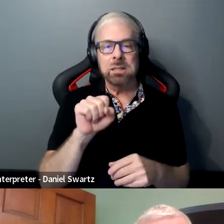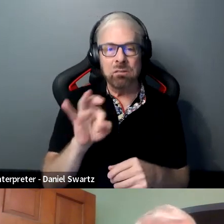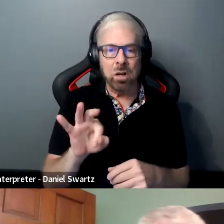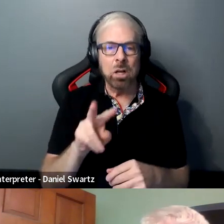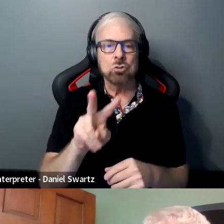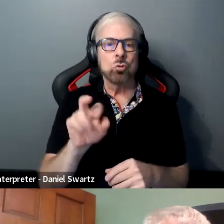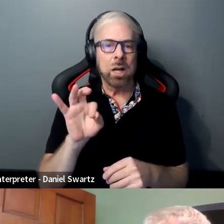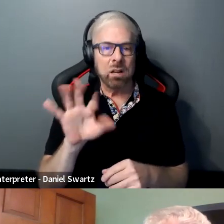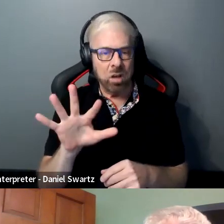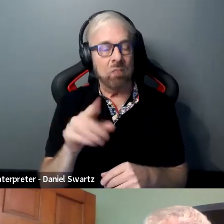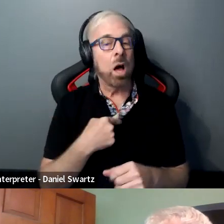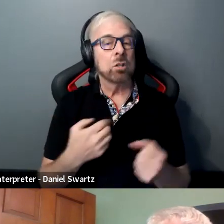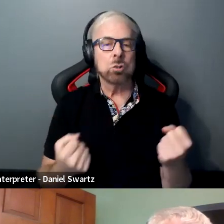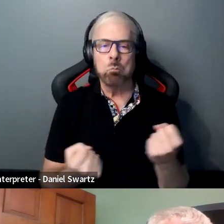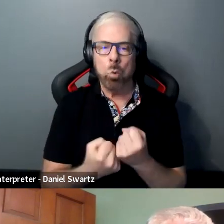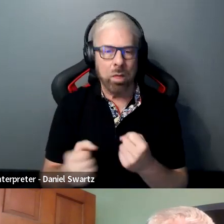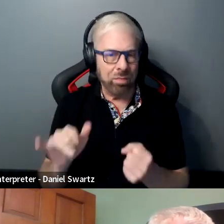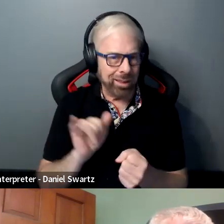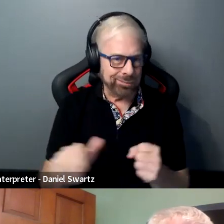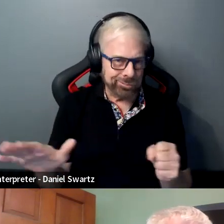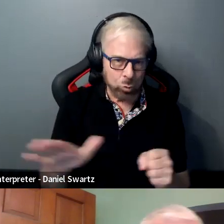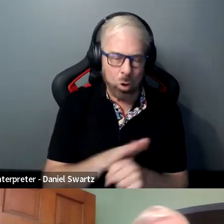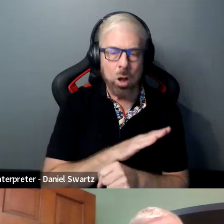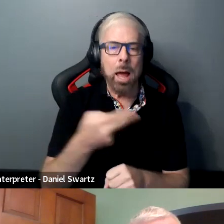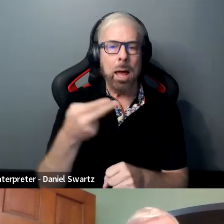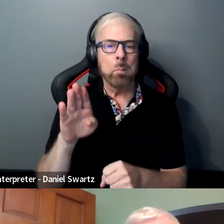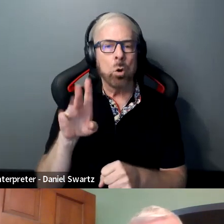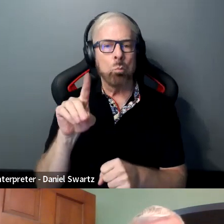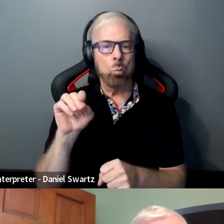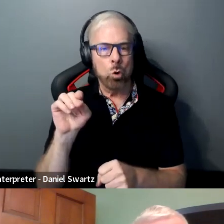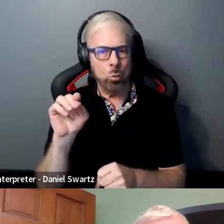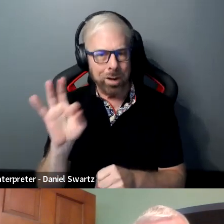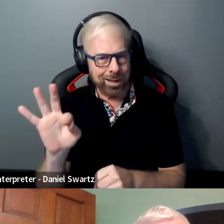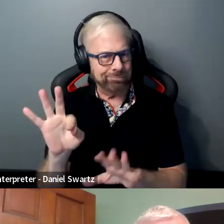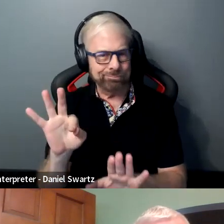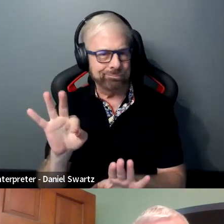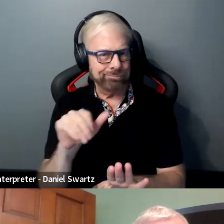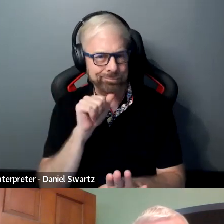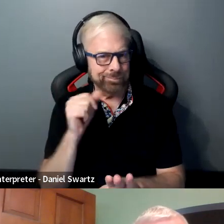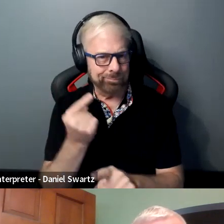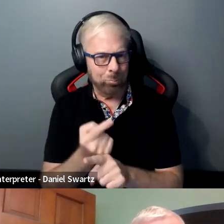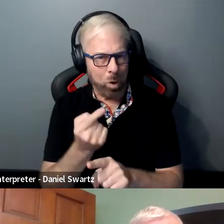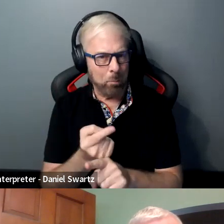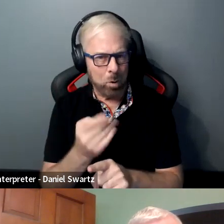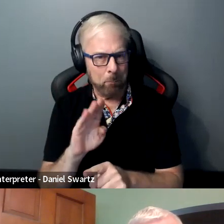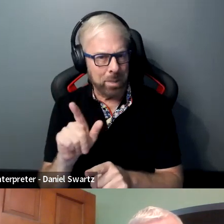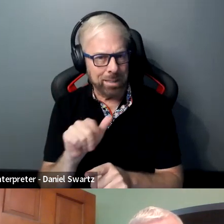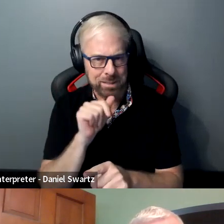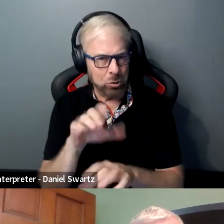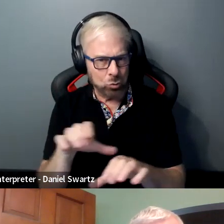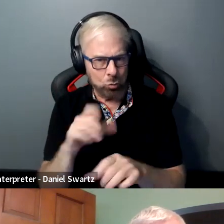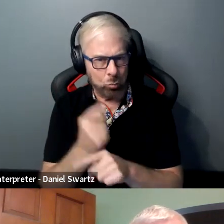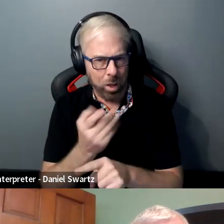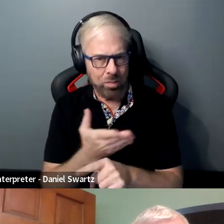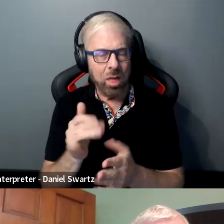295 enough, and the House Bill 109 just doesn't do the things that I think protected persons